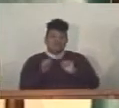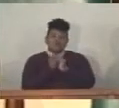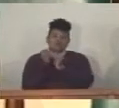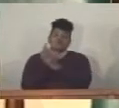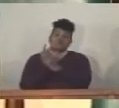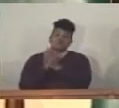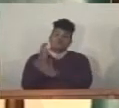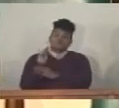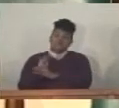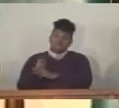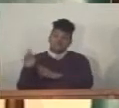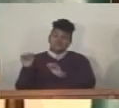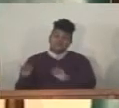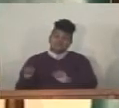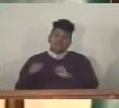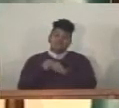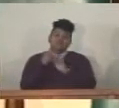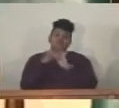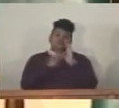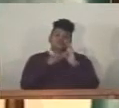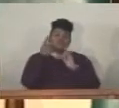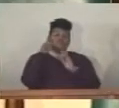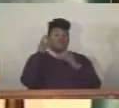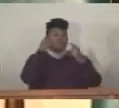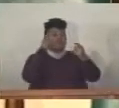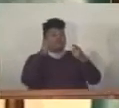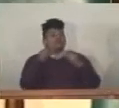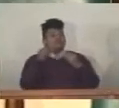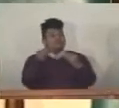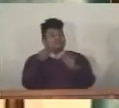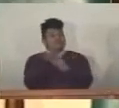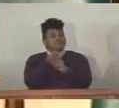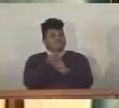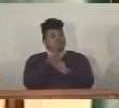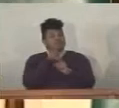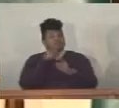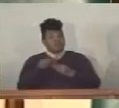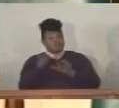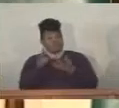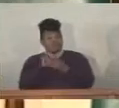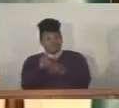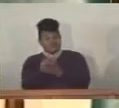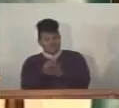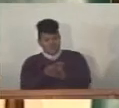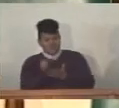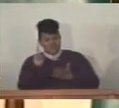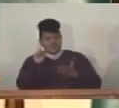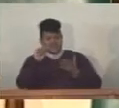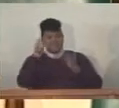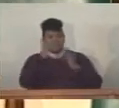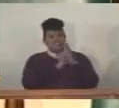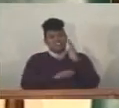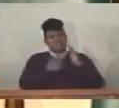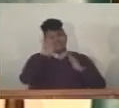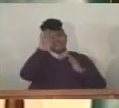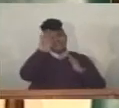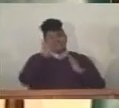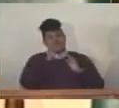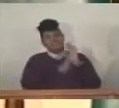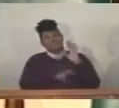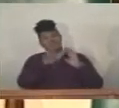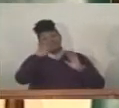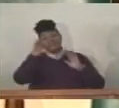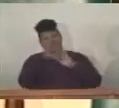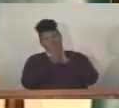of the Minister, make regulations for the purpose of giving effect to the provisions of the Act, and whereas subsection 4 of Section 37